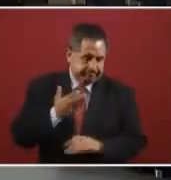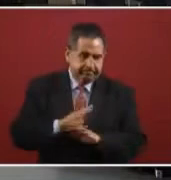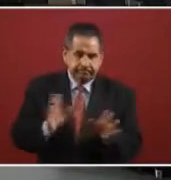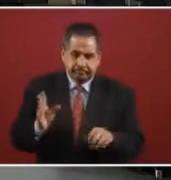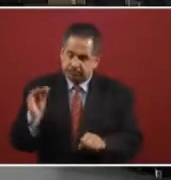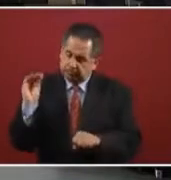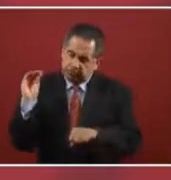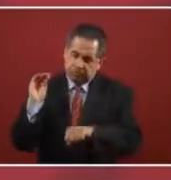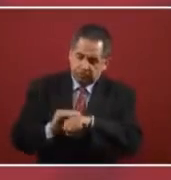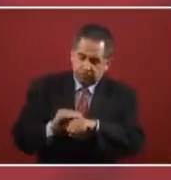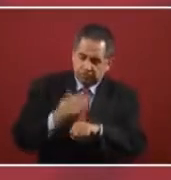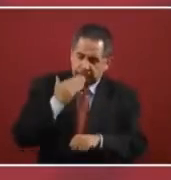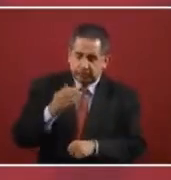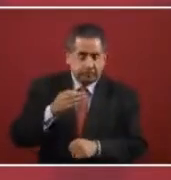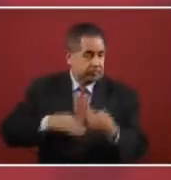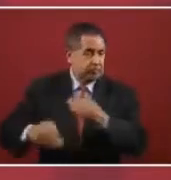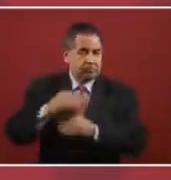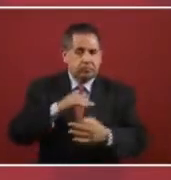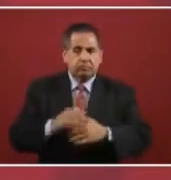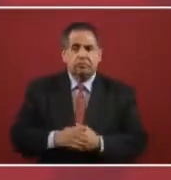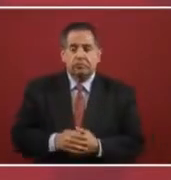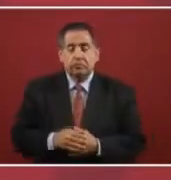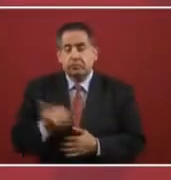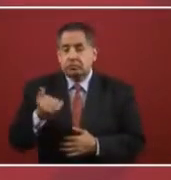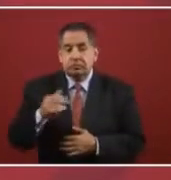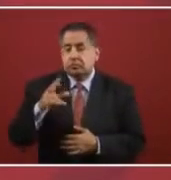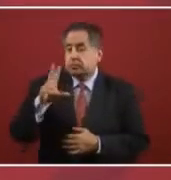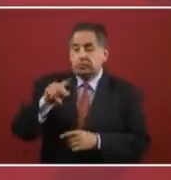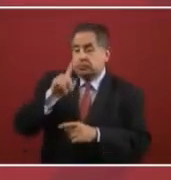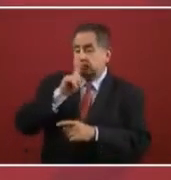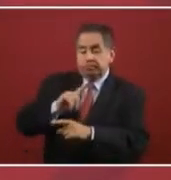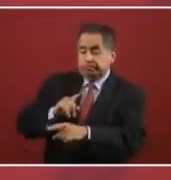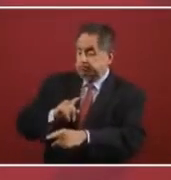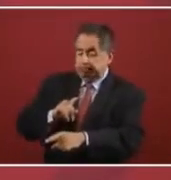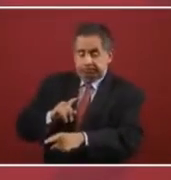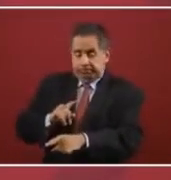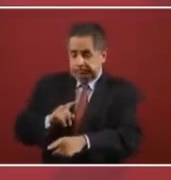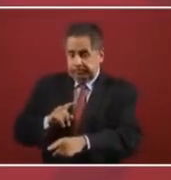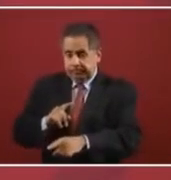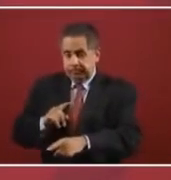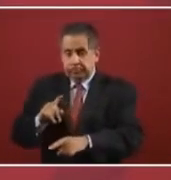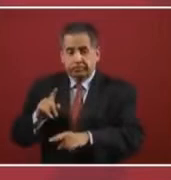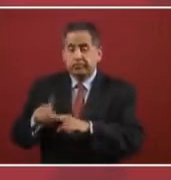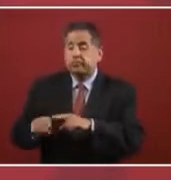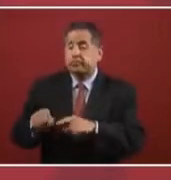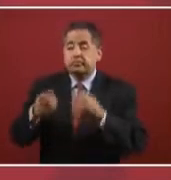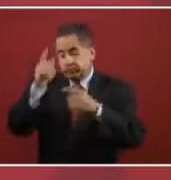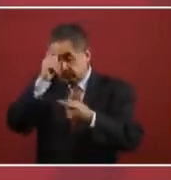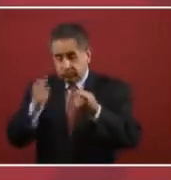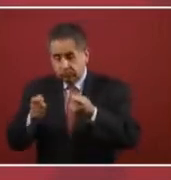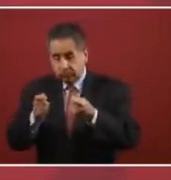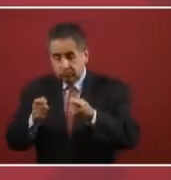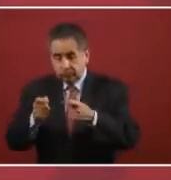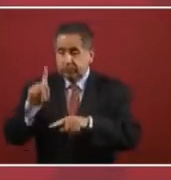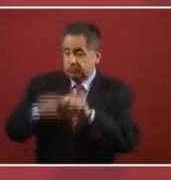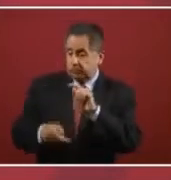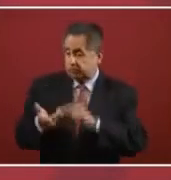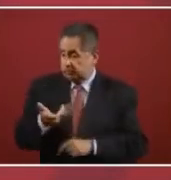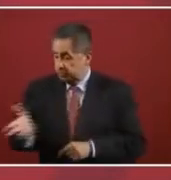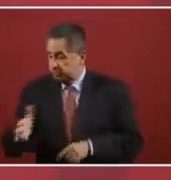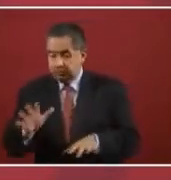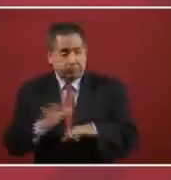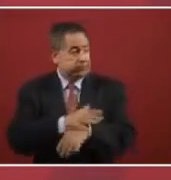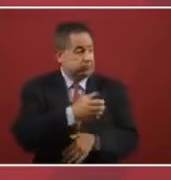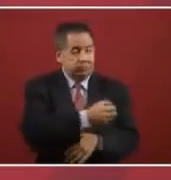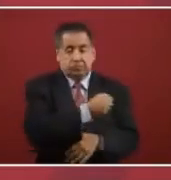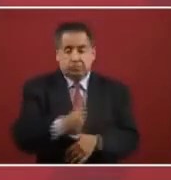Because everyone has to y behave no es cierto, properly. And it is not true que se vaya a sustituir that we're going to substitute with military.